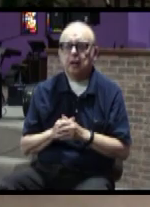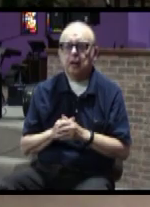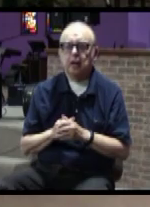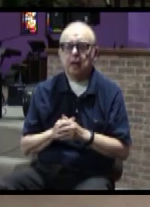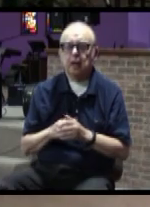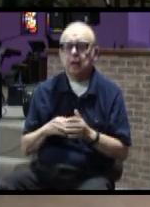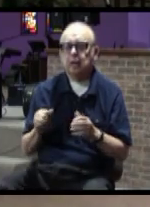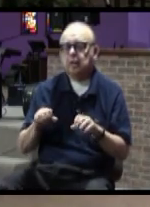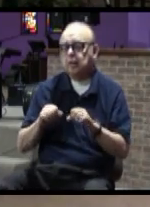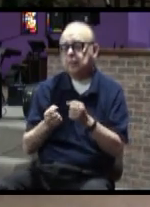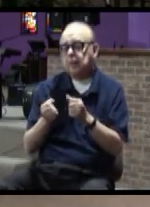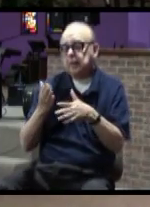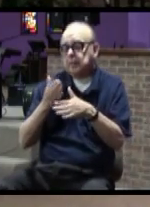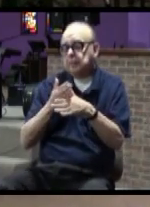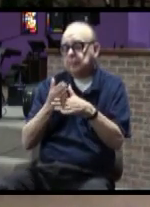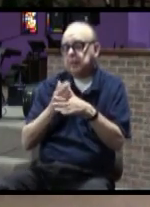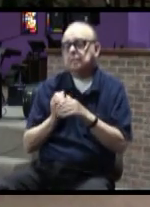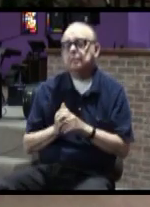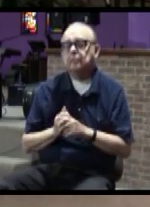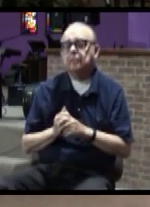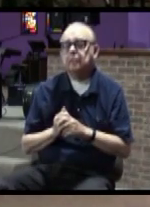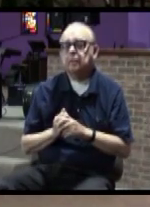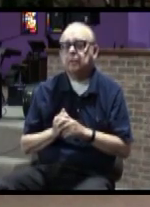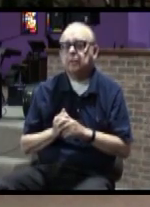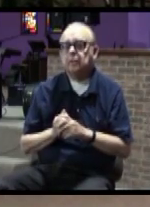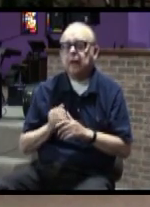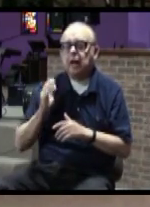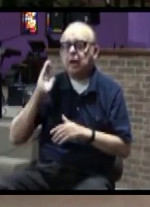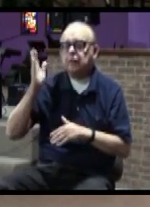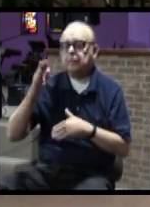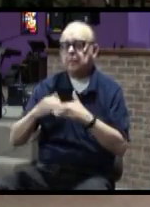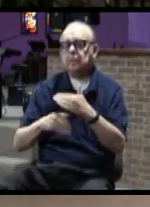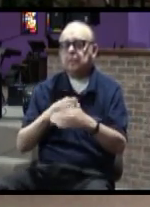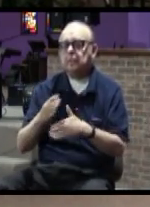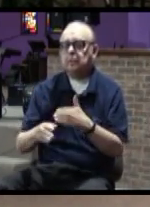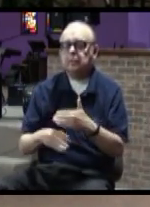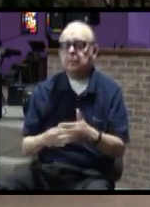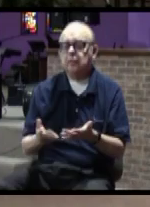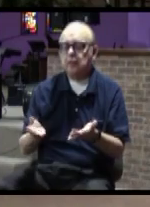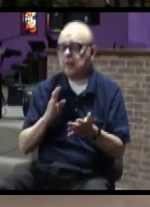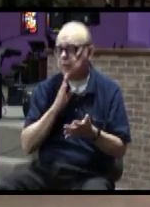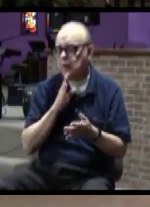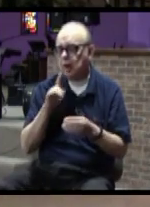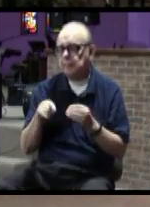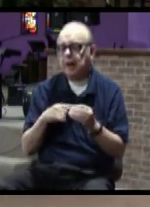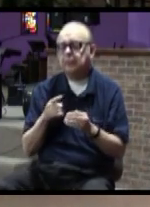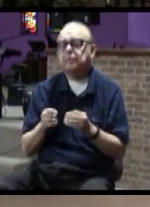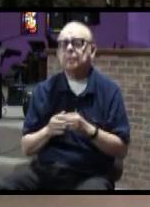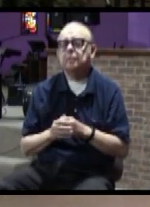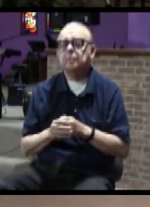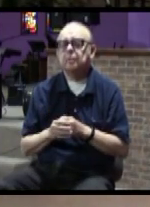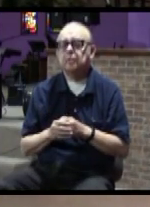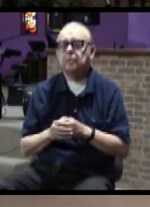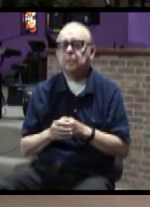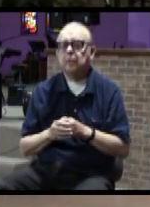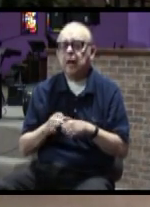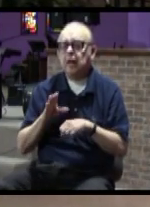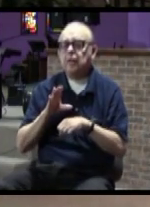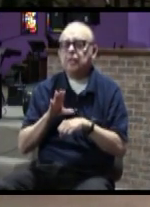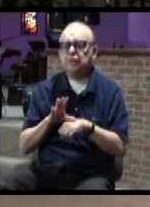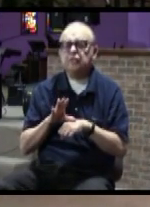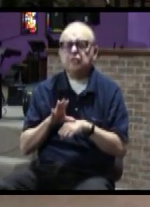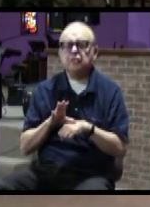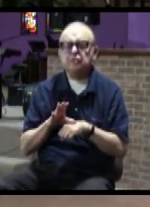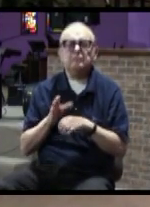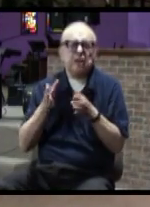take a break between sermon series and really would like to talk to you about